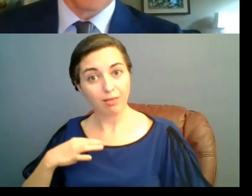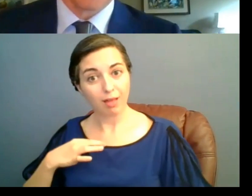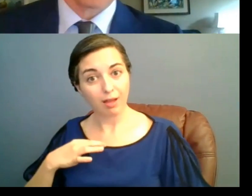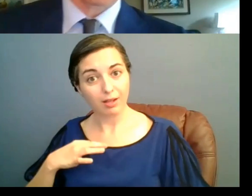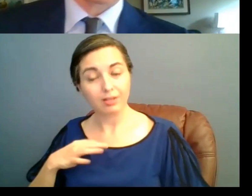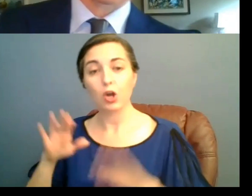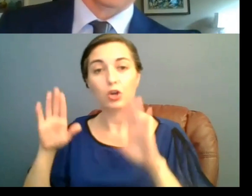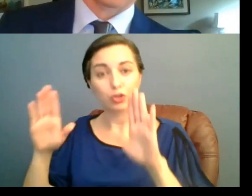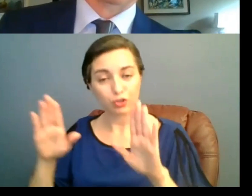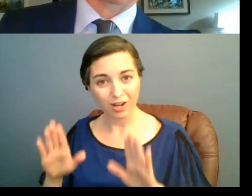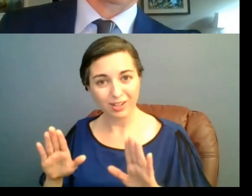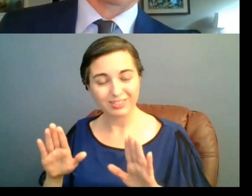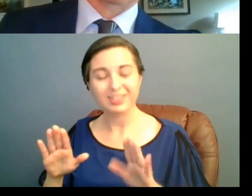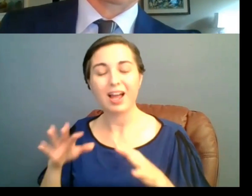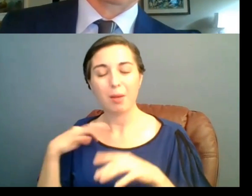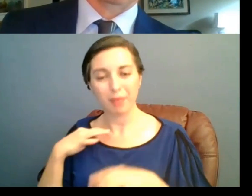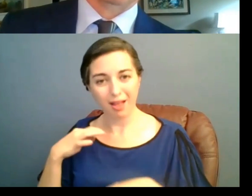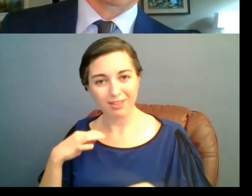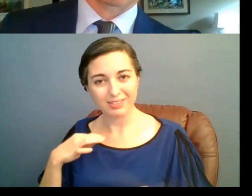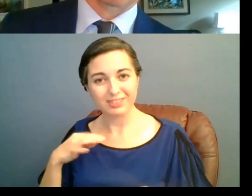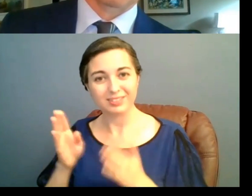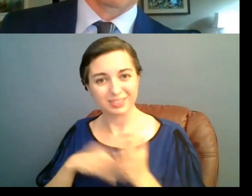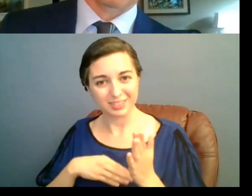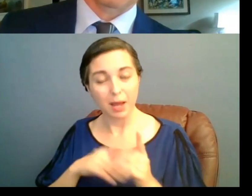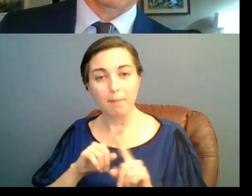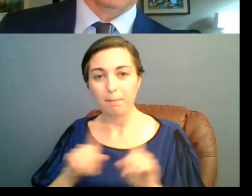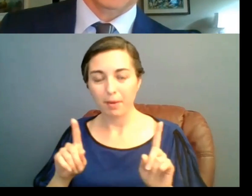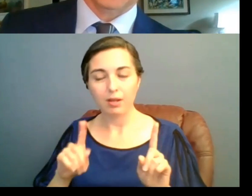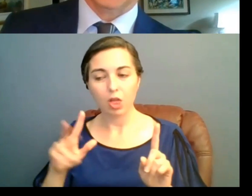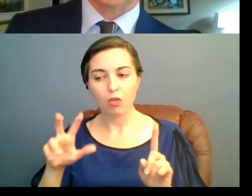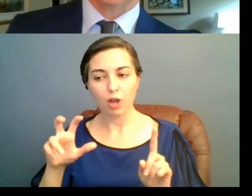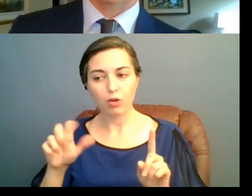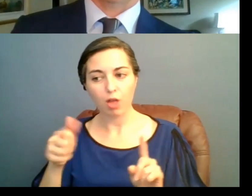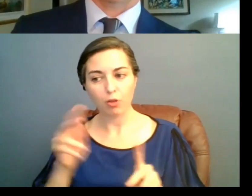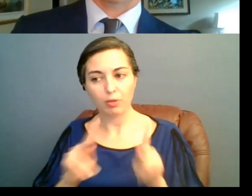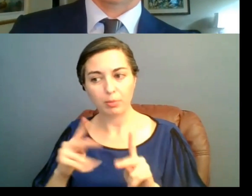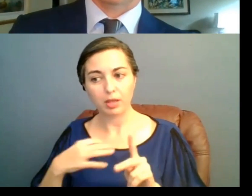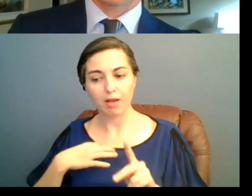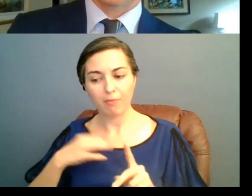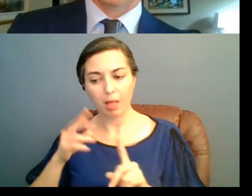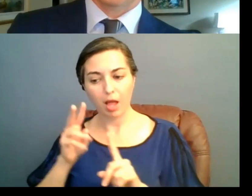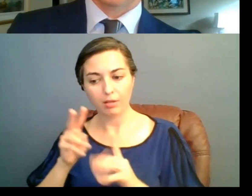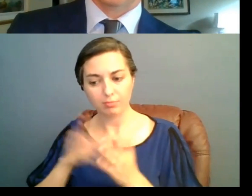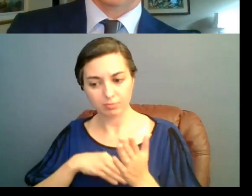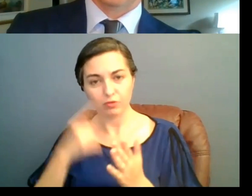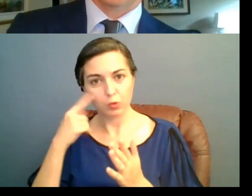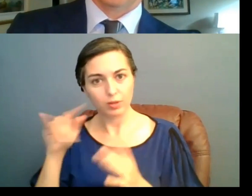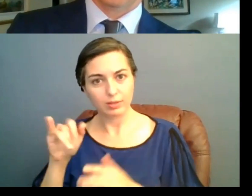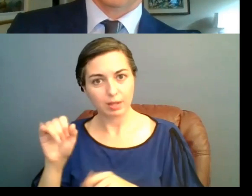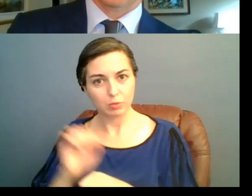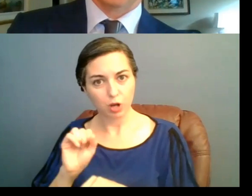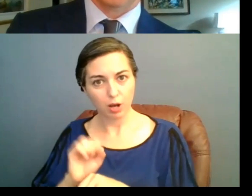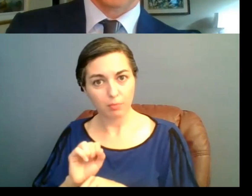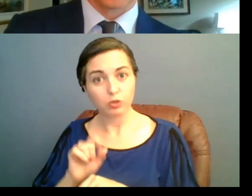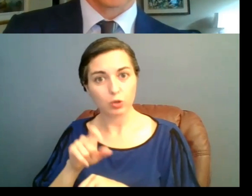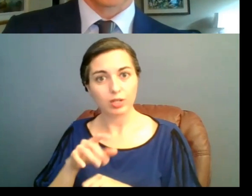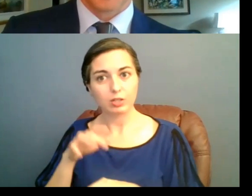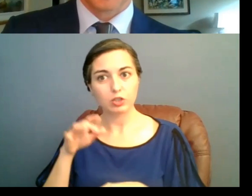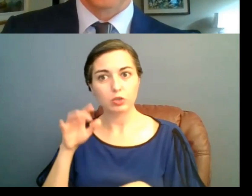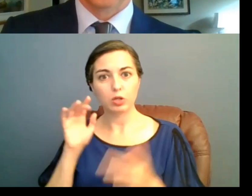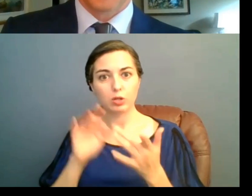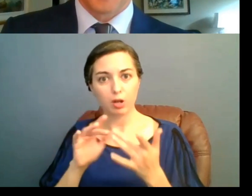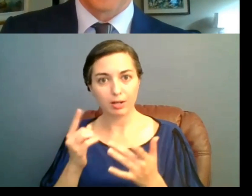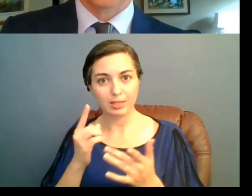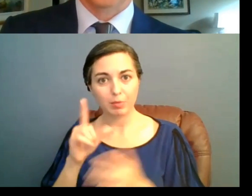they're all fans of the Dallas Cowboys. Yep. So what you need to do is you need to go to LinkedIn, find someone in that department, find the hiring